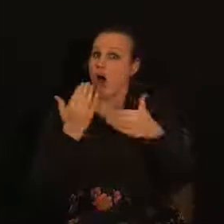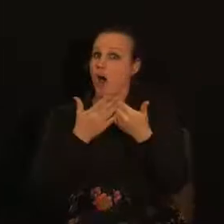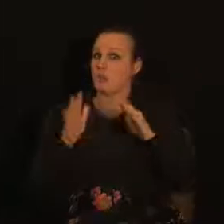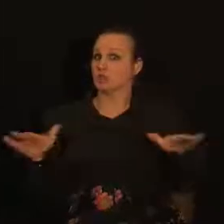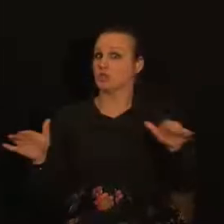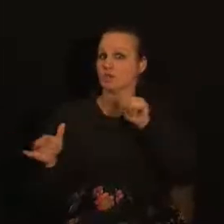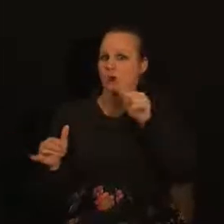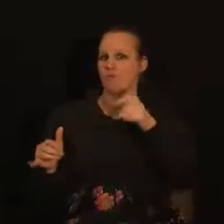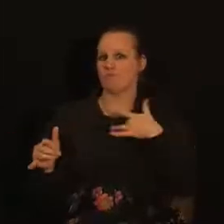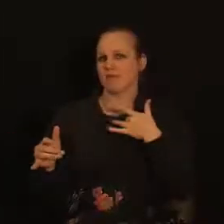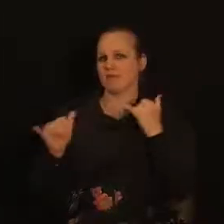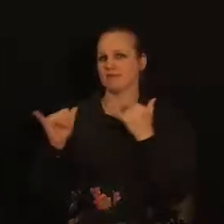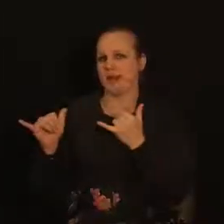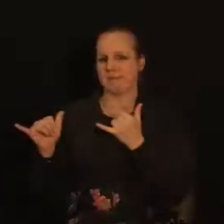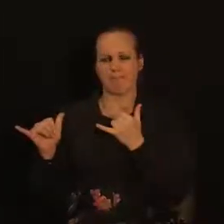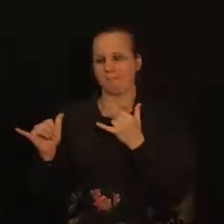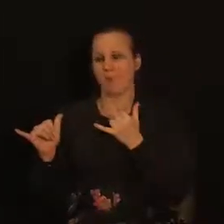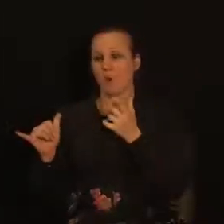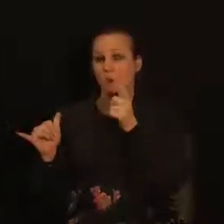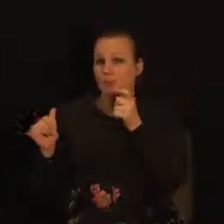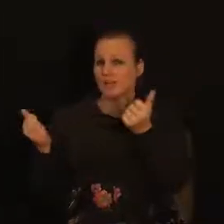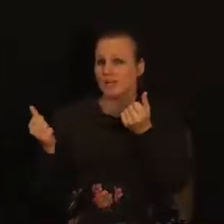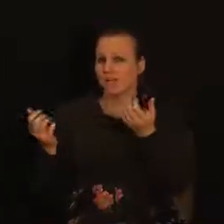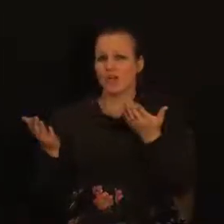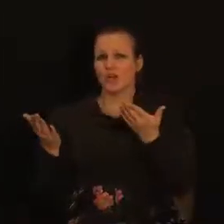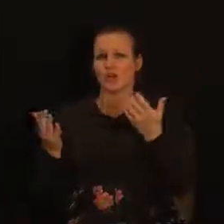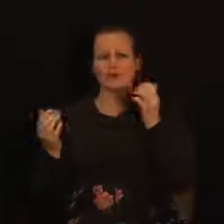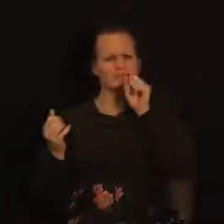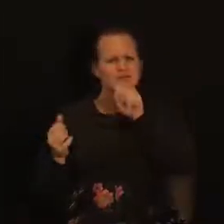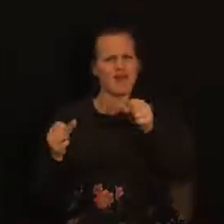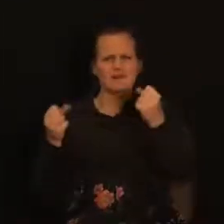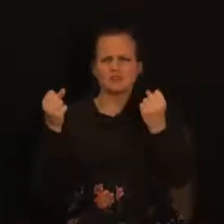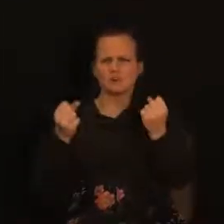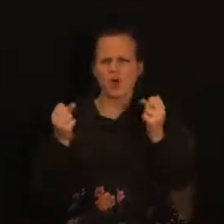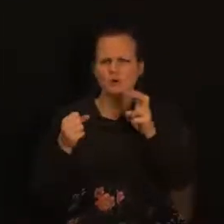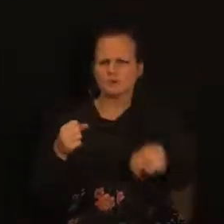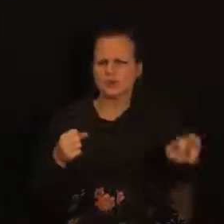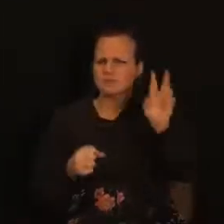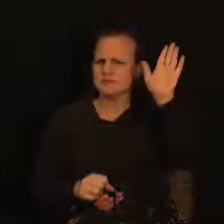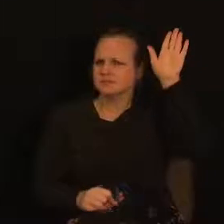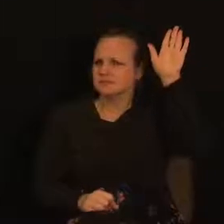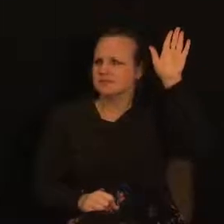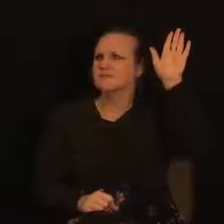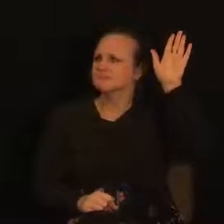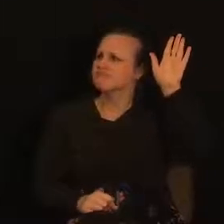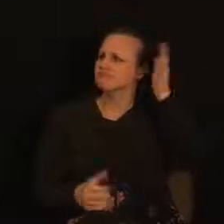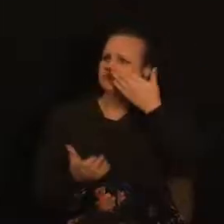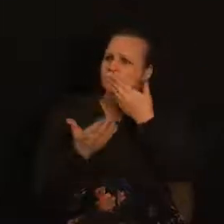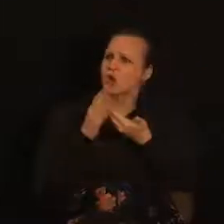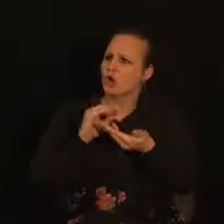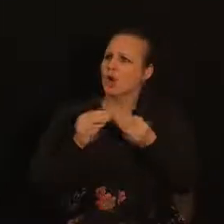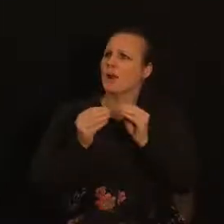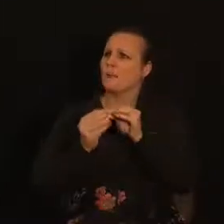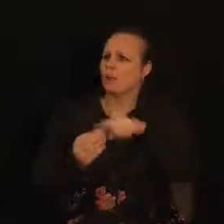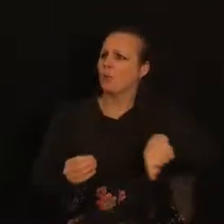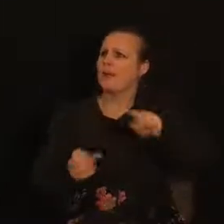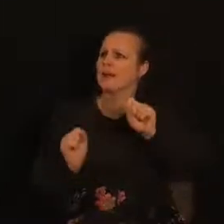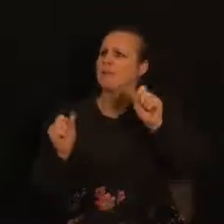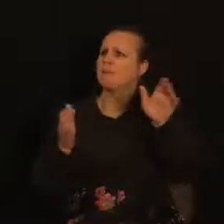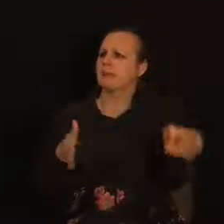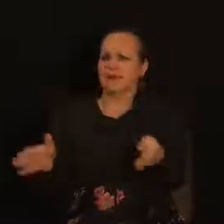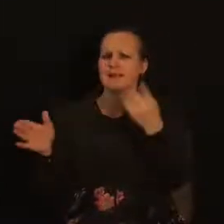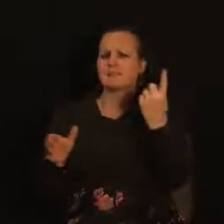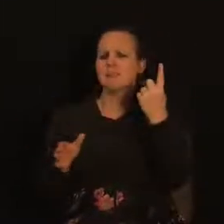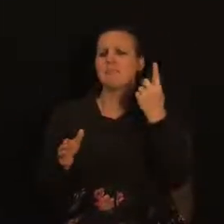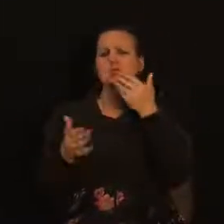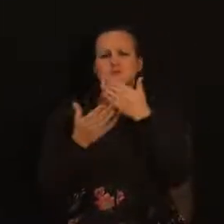Who here loves road trips? All right, good number of you. All right, we can plan something. It's a good year to